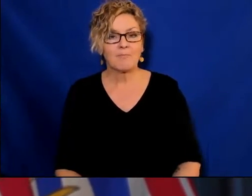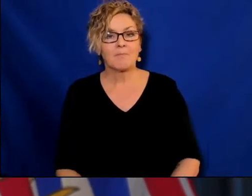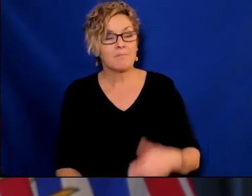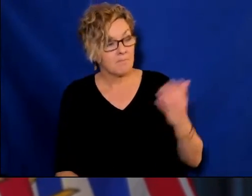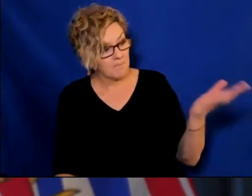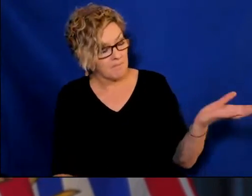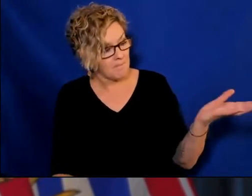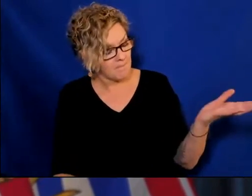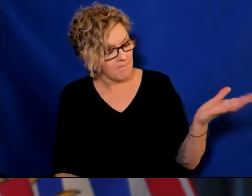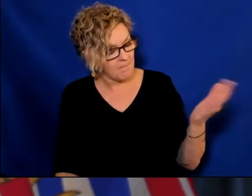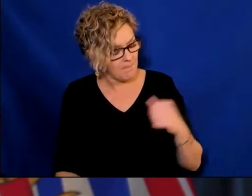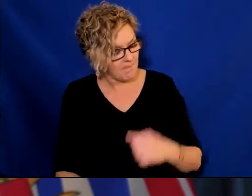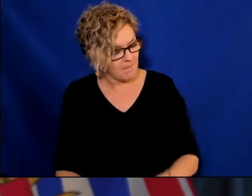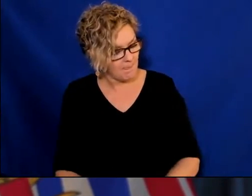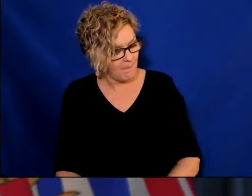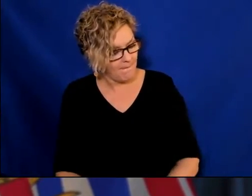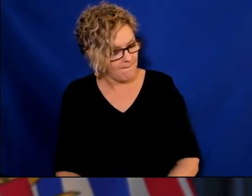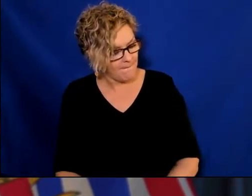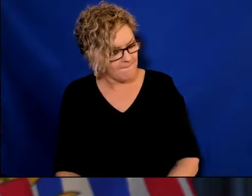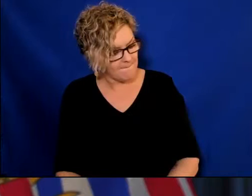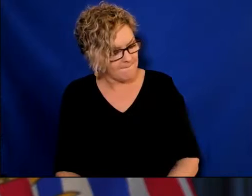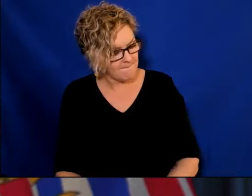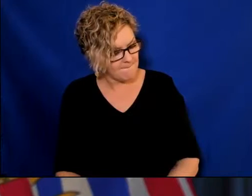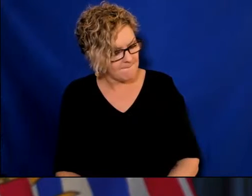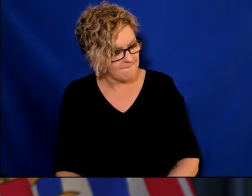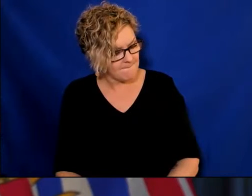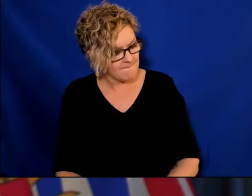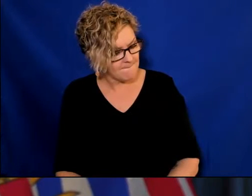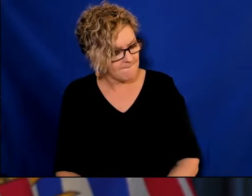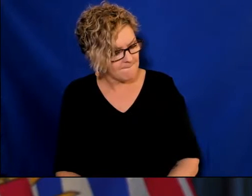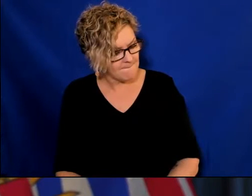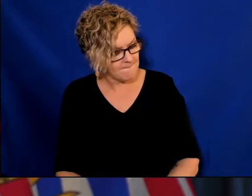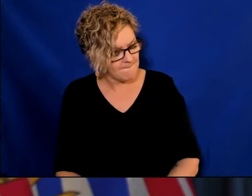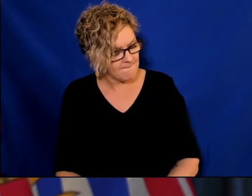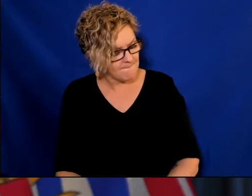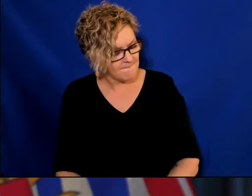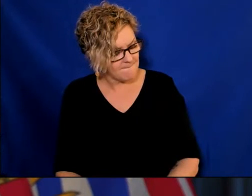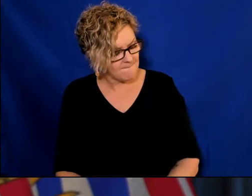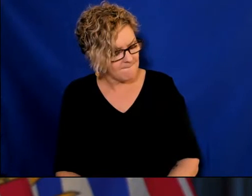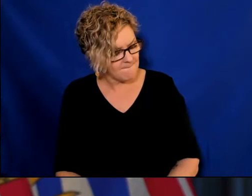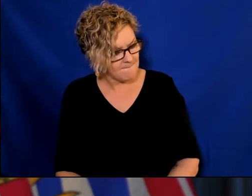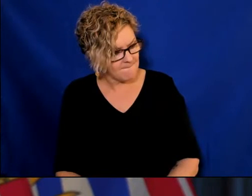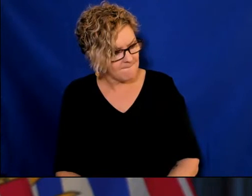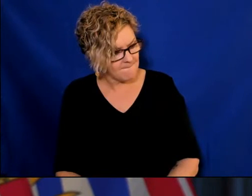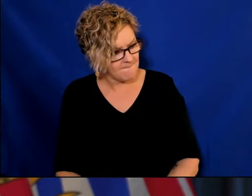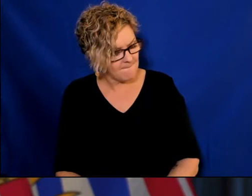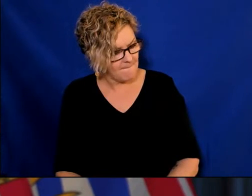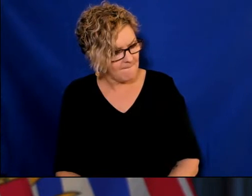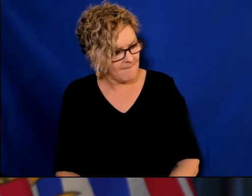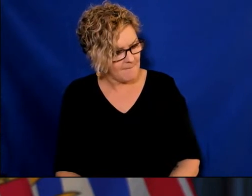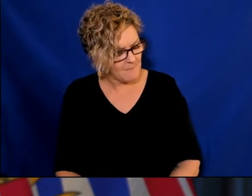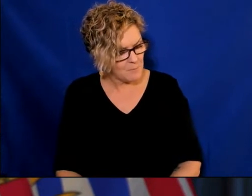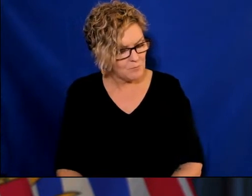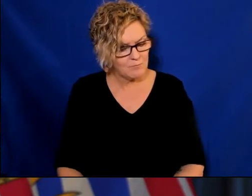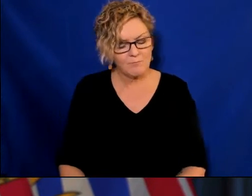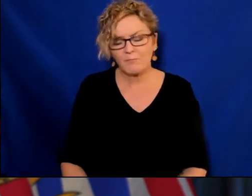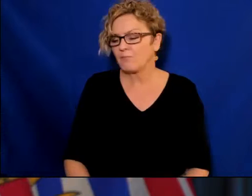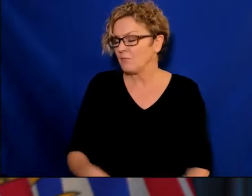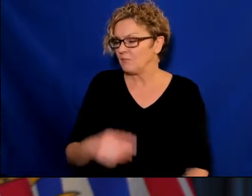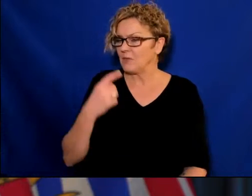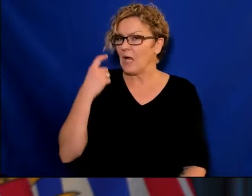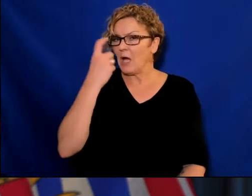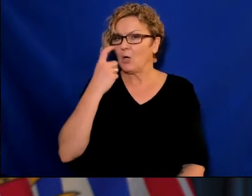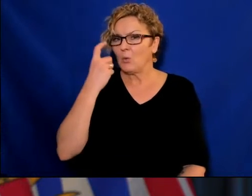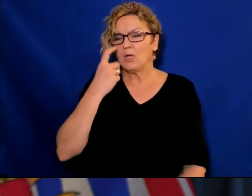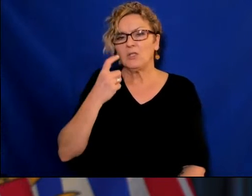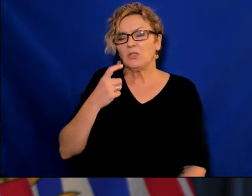transmission, so I'm just wondering if that means that the transmission rate, I guess, or the number of people being infected is disproportionately higher than you would expect